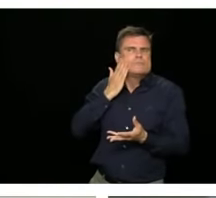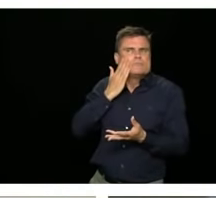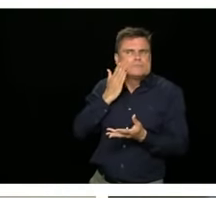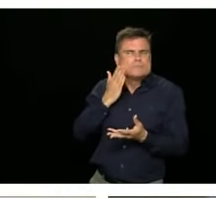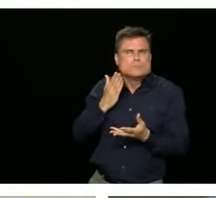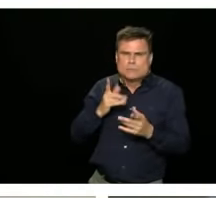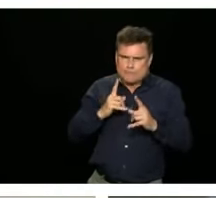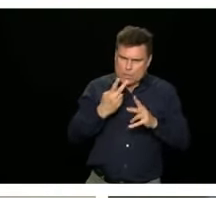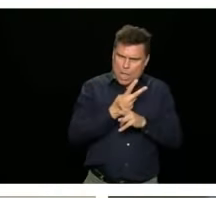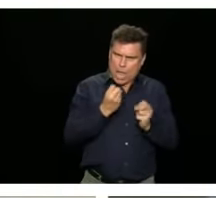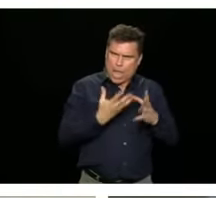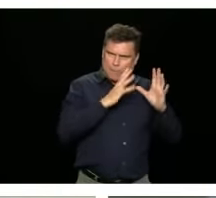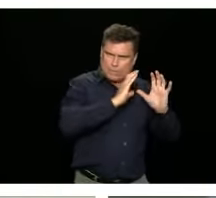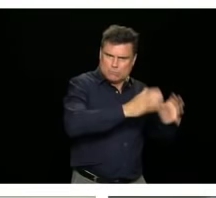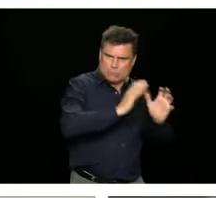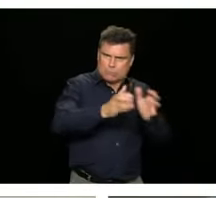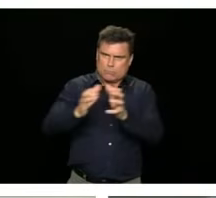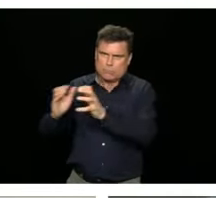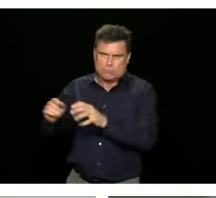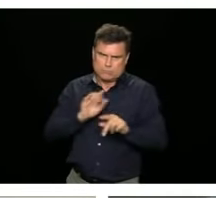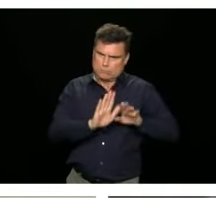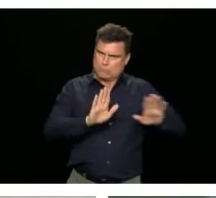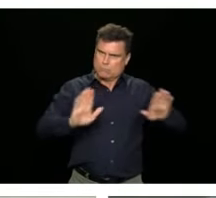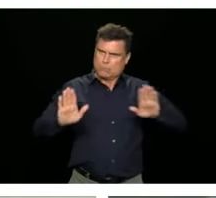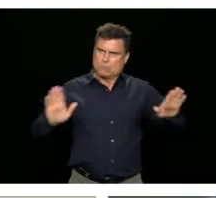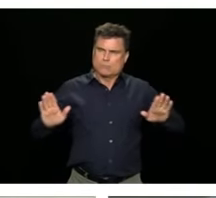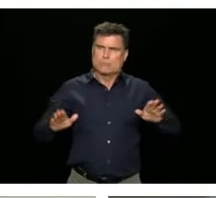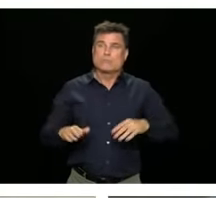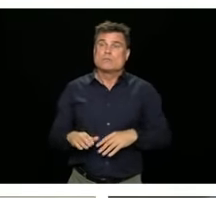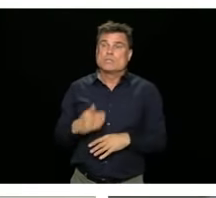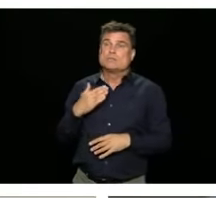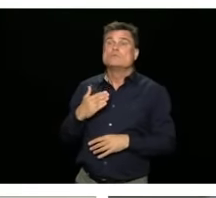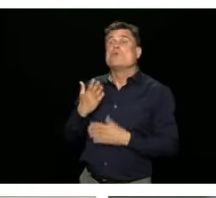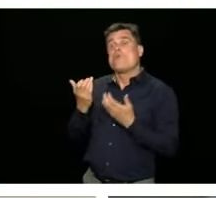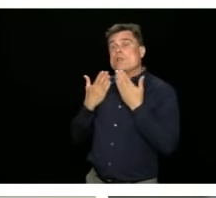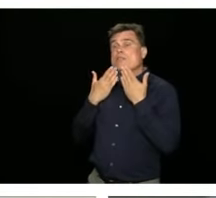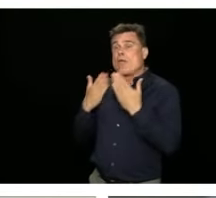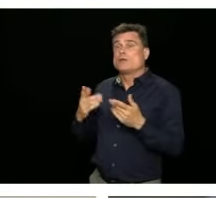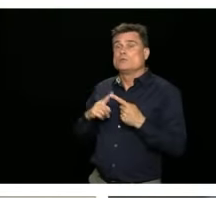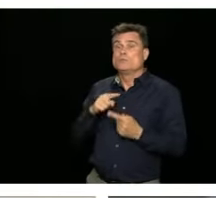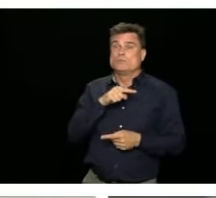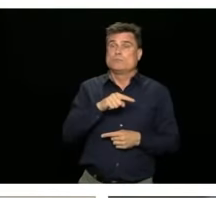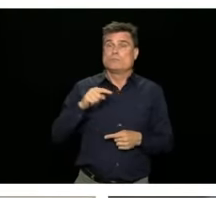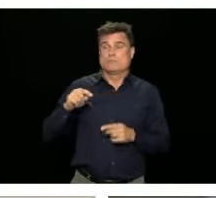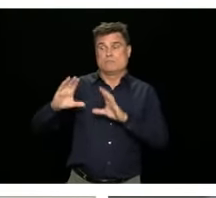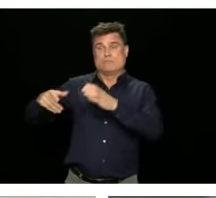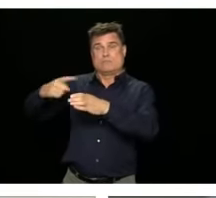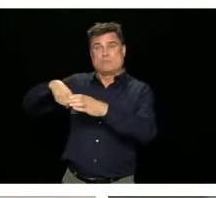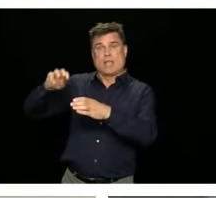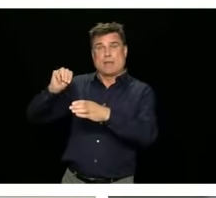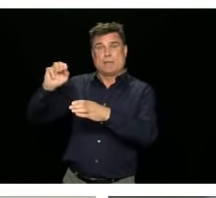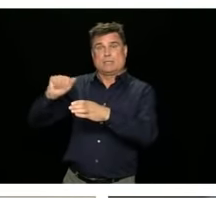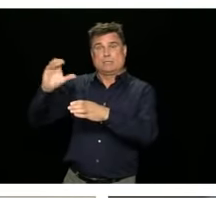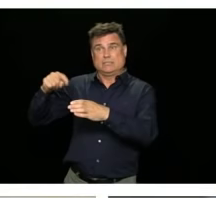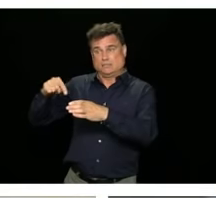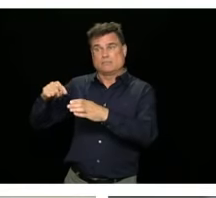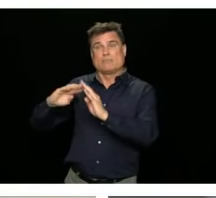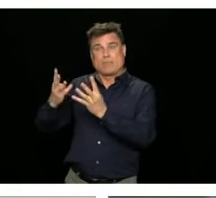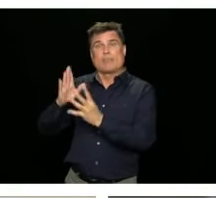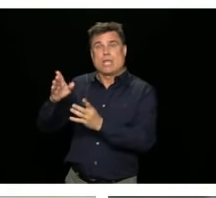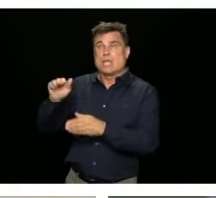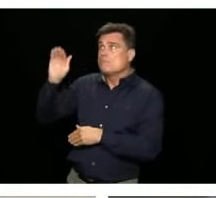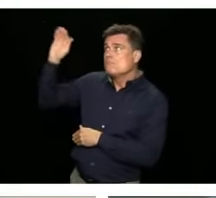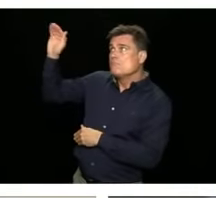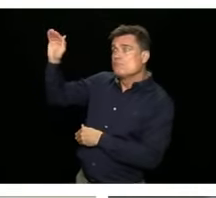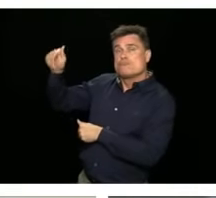I thank the MAC board members for raising this. And I think that if we take that step, I think that's the first